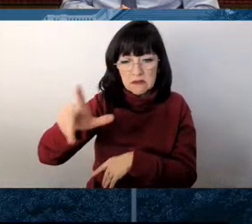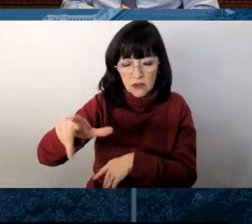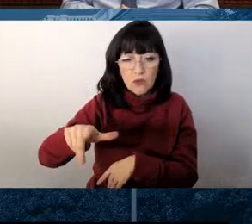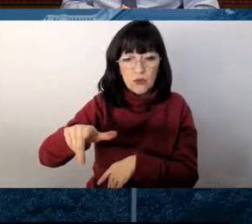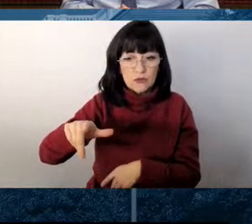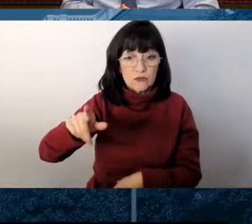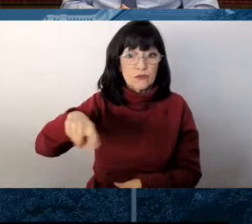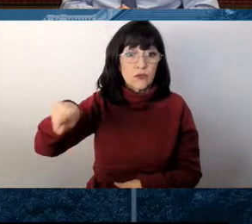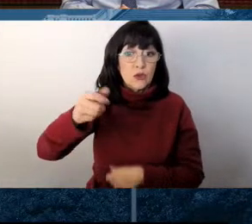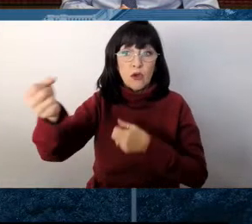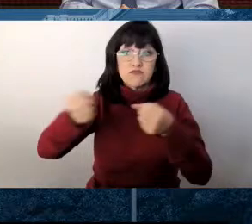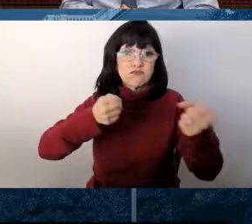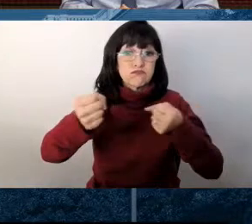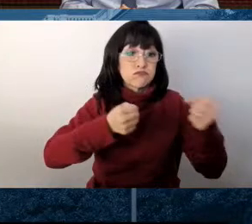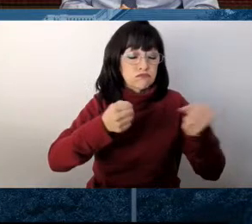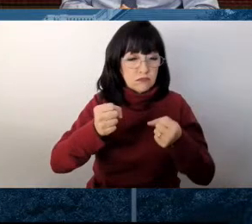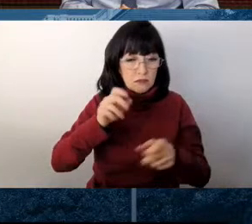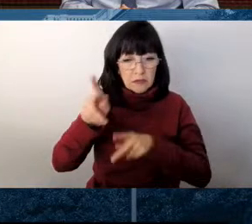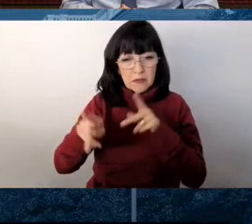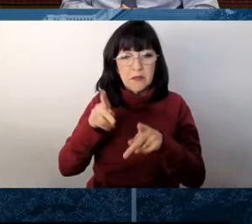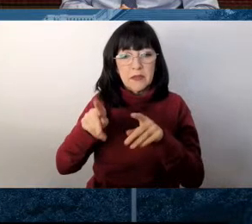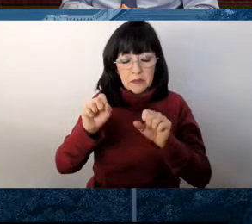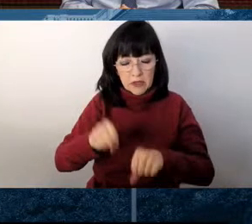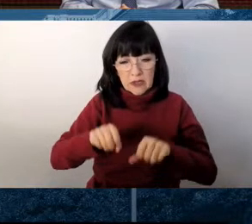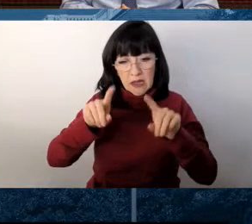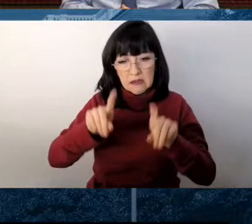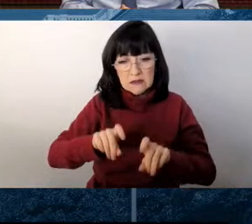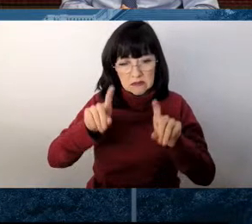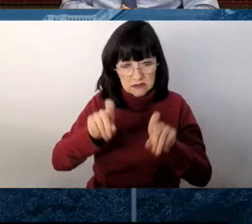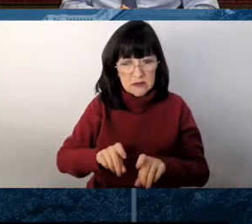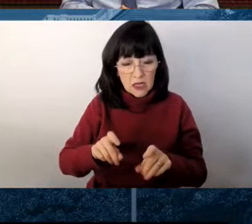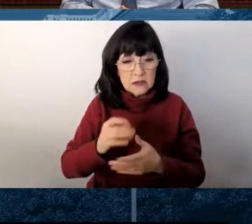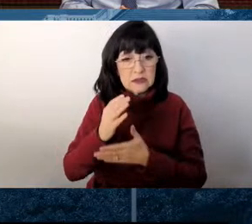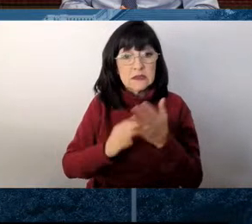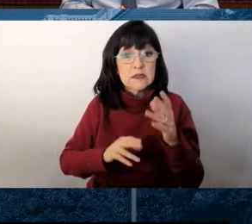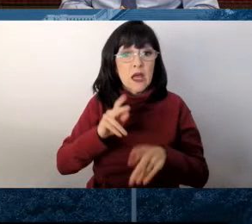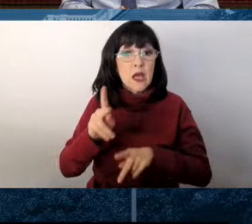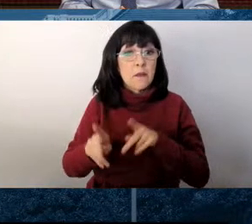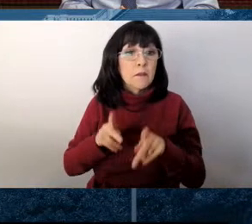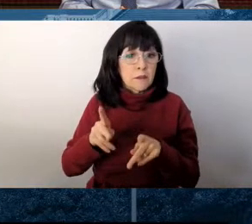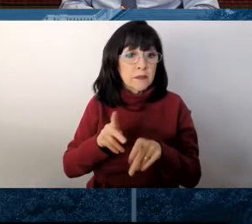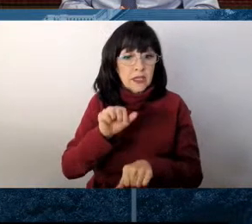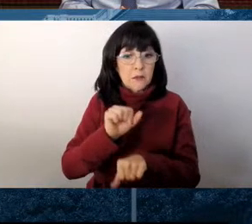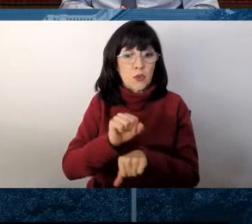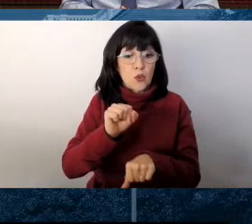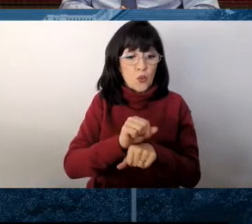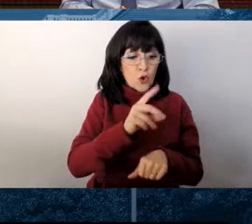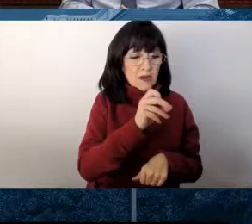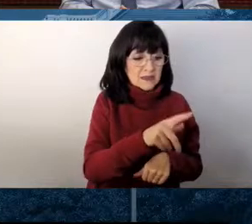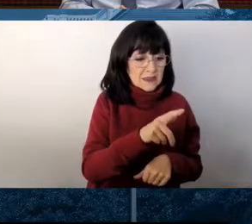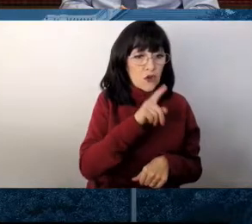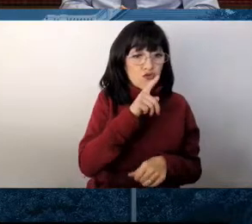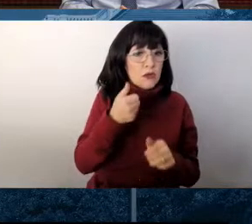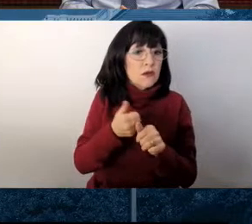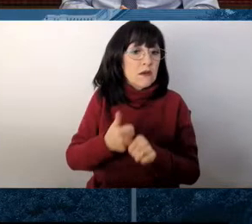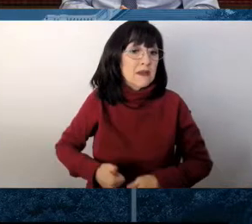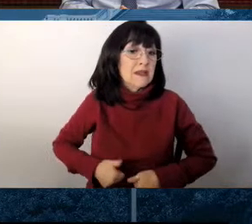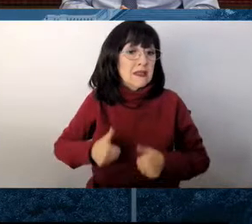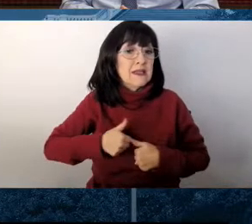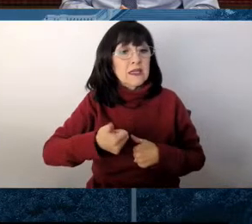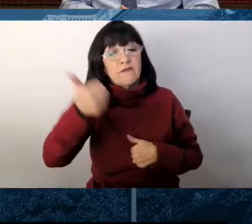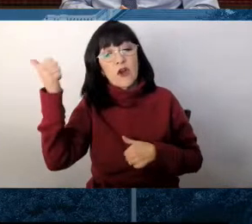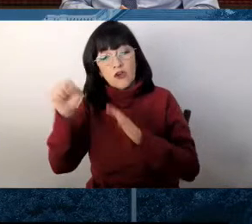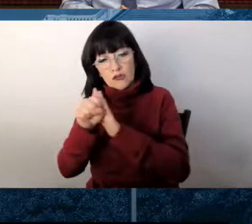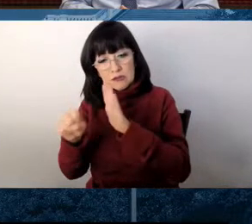folks that work in Delaware from other states. We got news on our White House call today that President Biden, as you may